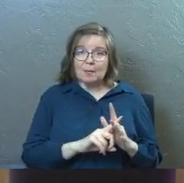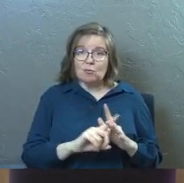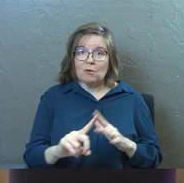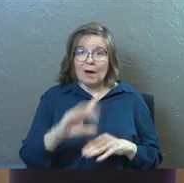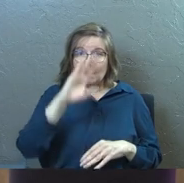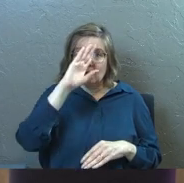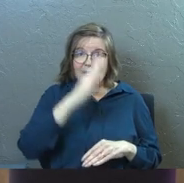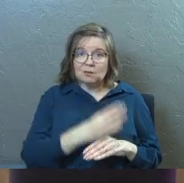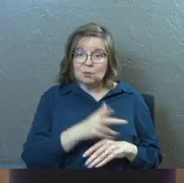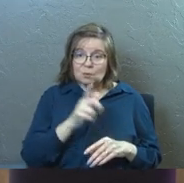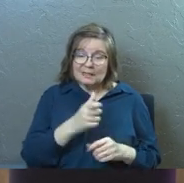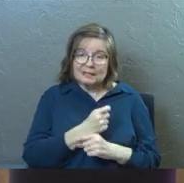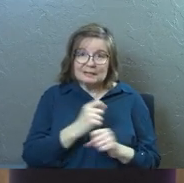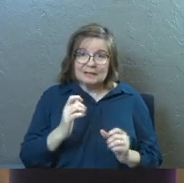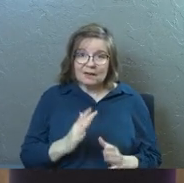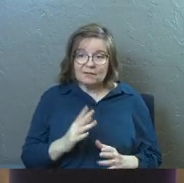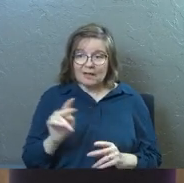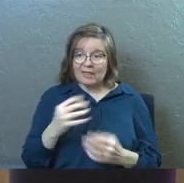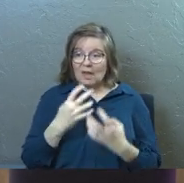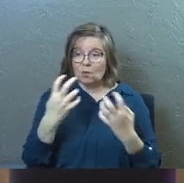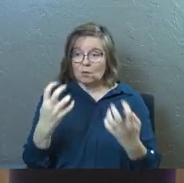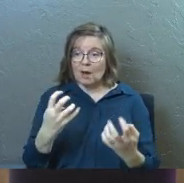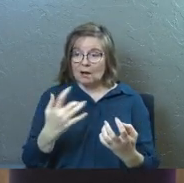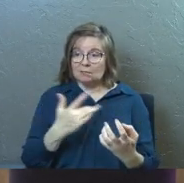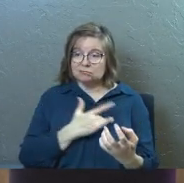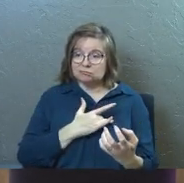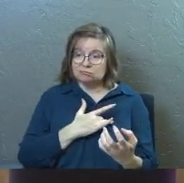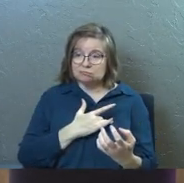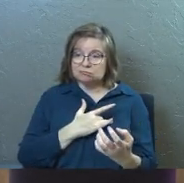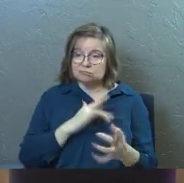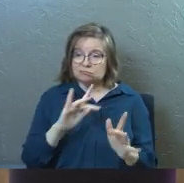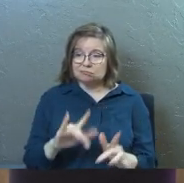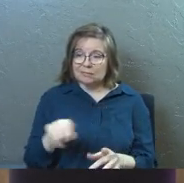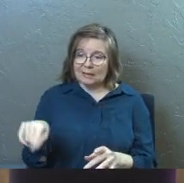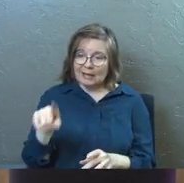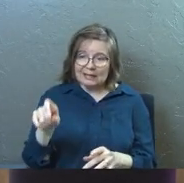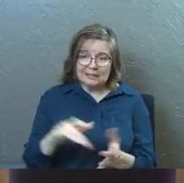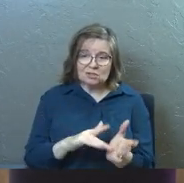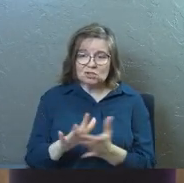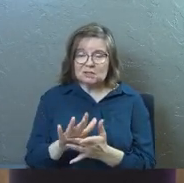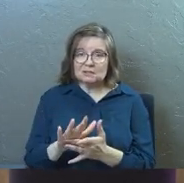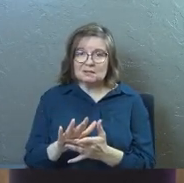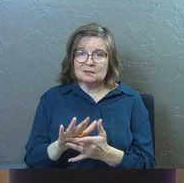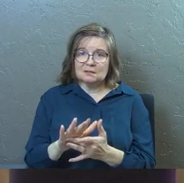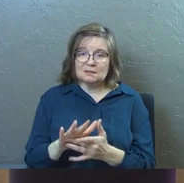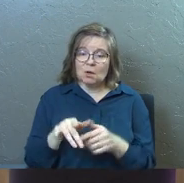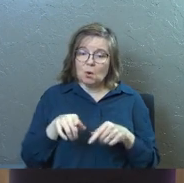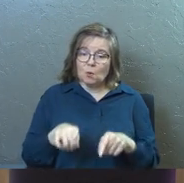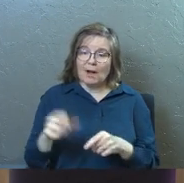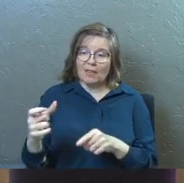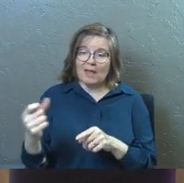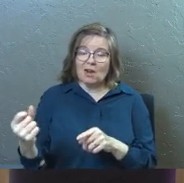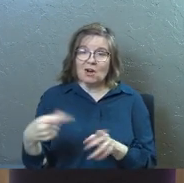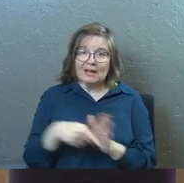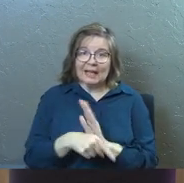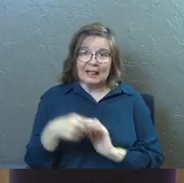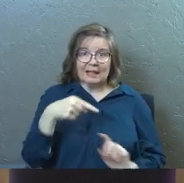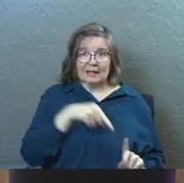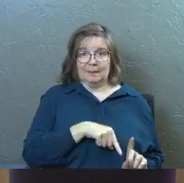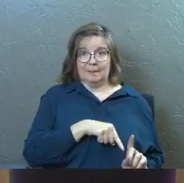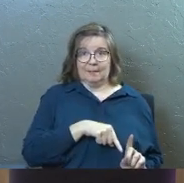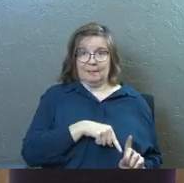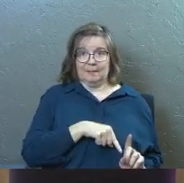prodigals. He looks at that crowd of people like people who need Jesus, even while they're killing